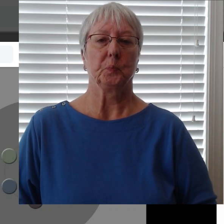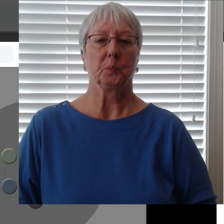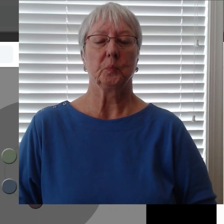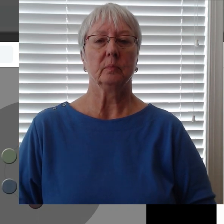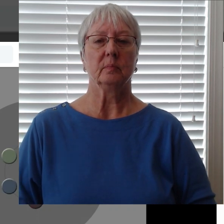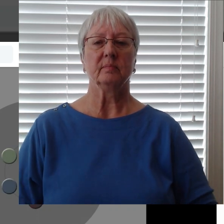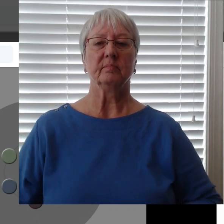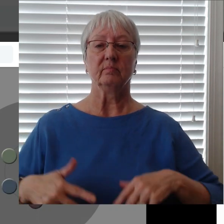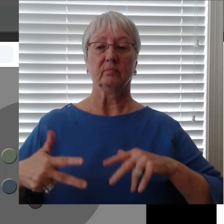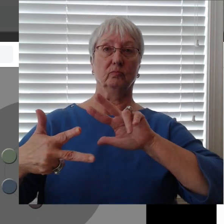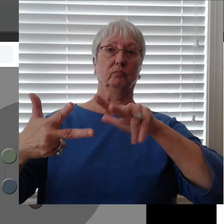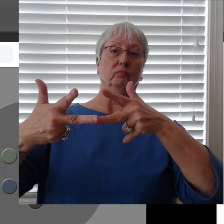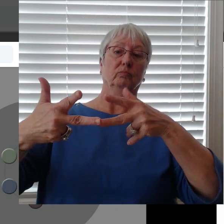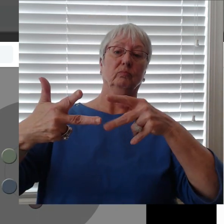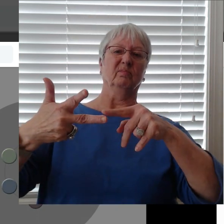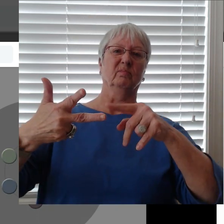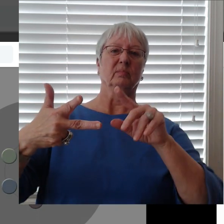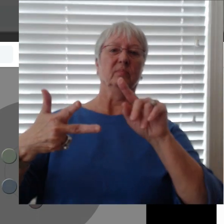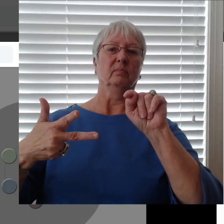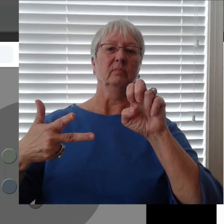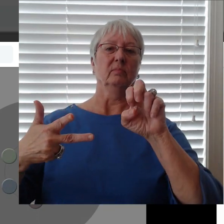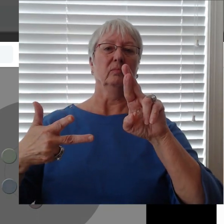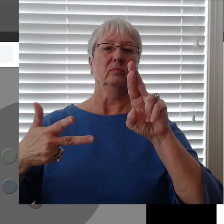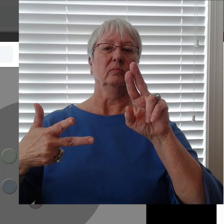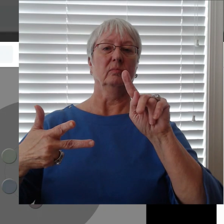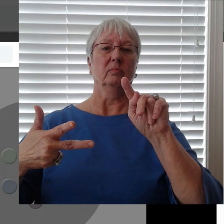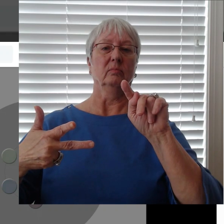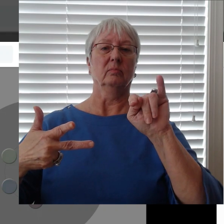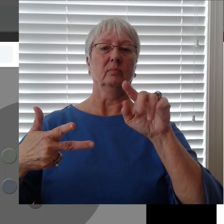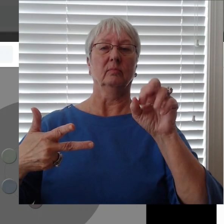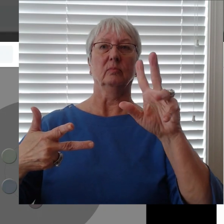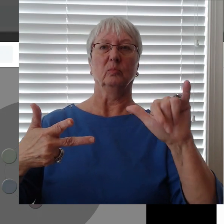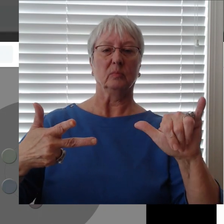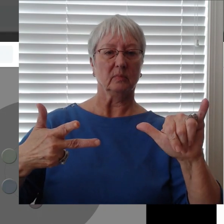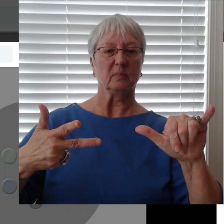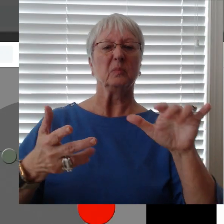A tertiary color is made by mixing either one